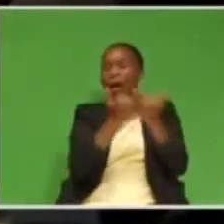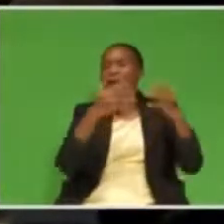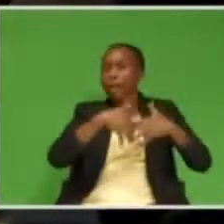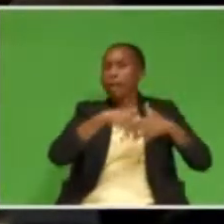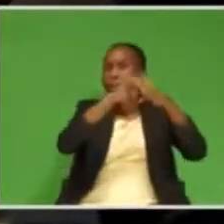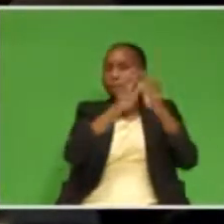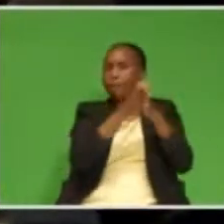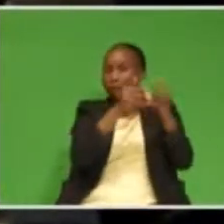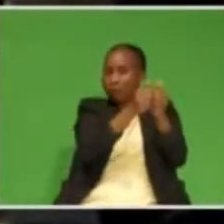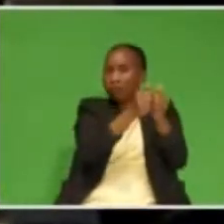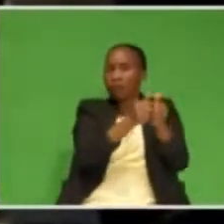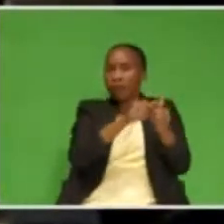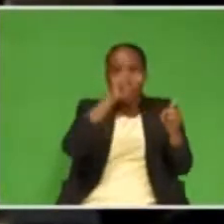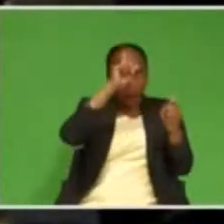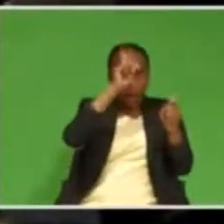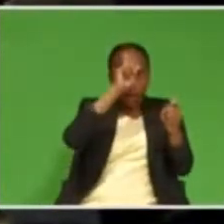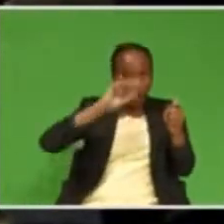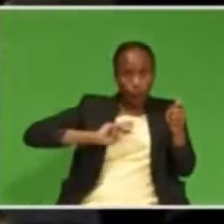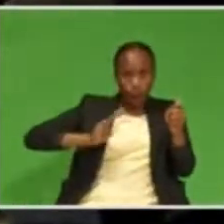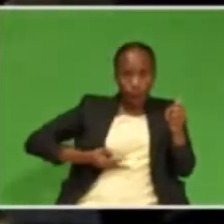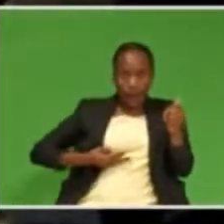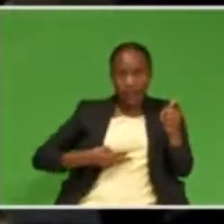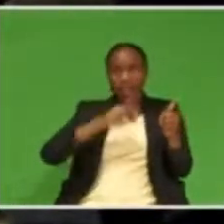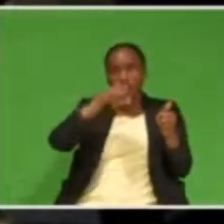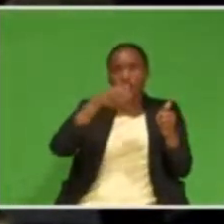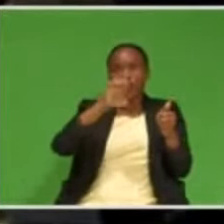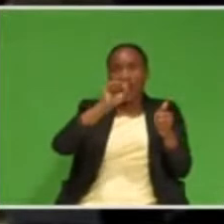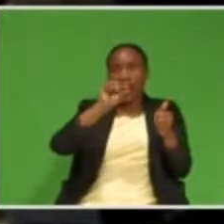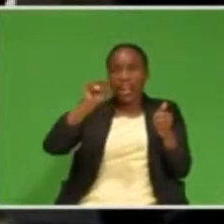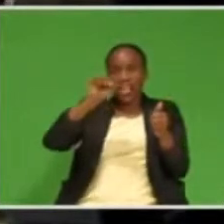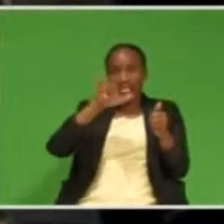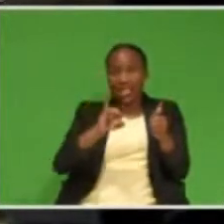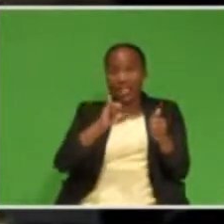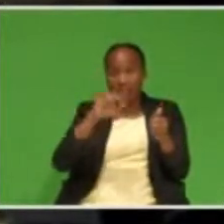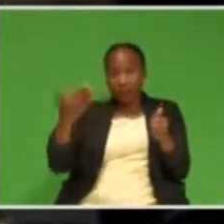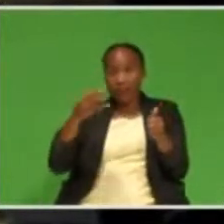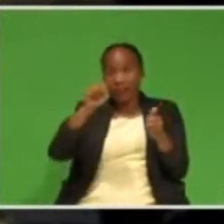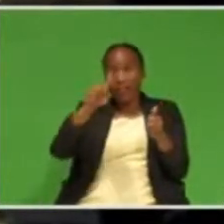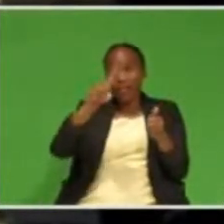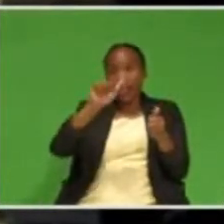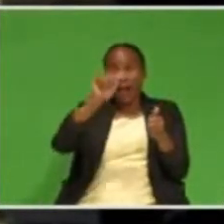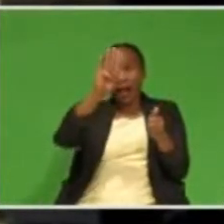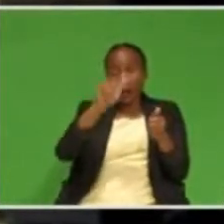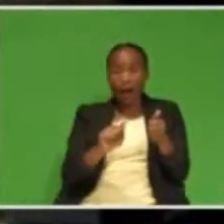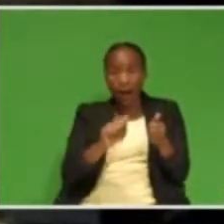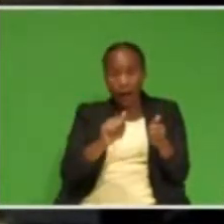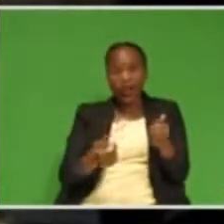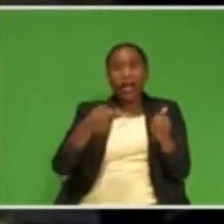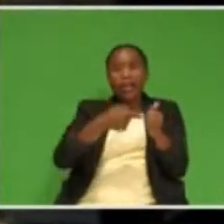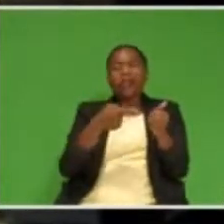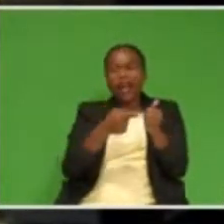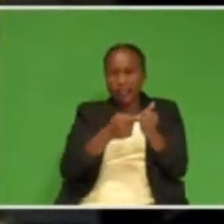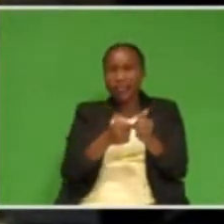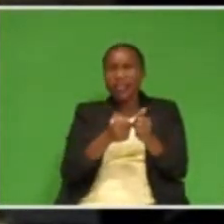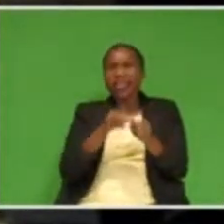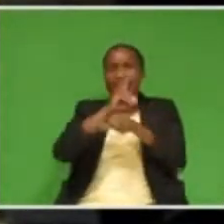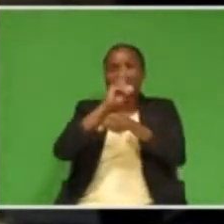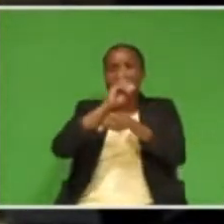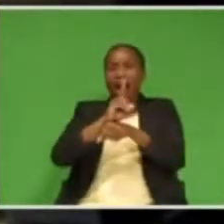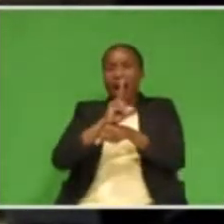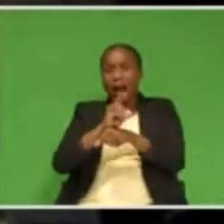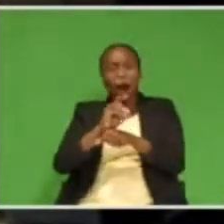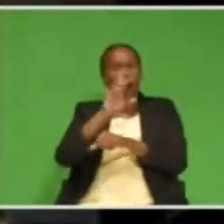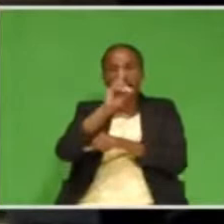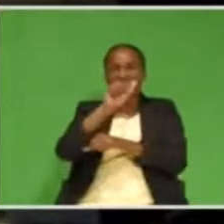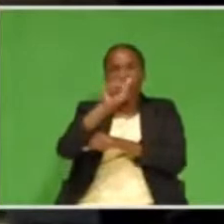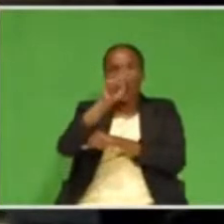a Black woman, Jesindaba, that provides data solutions for the